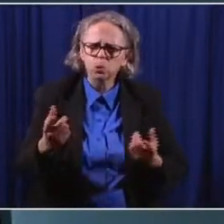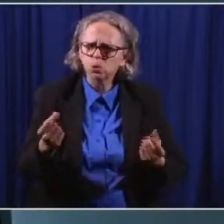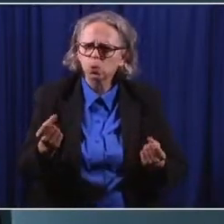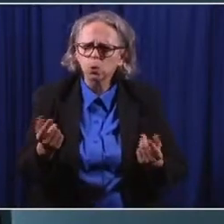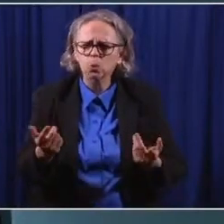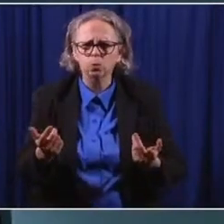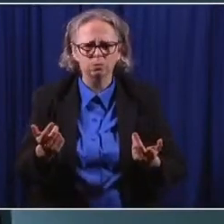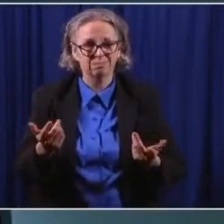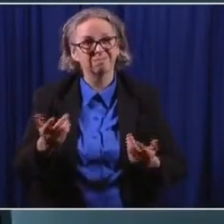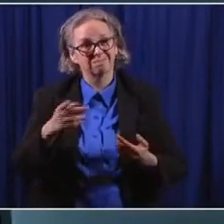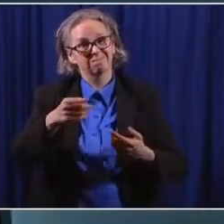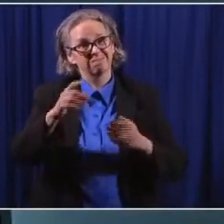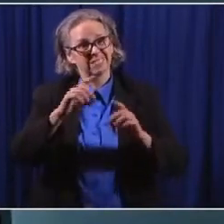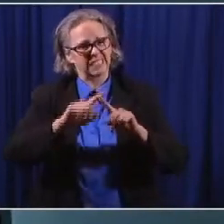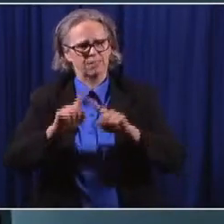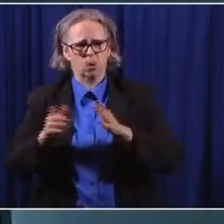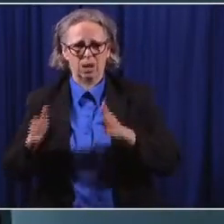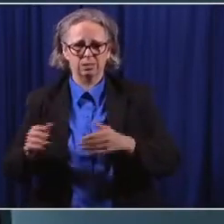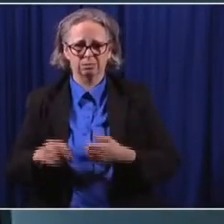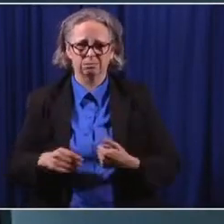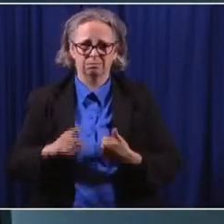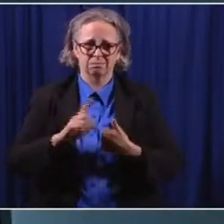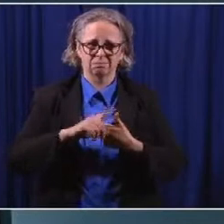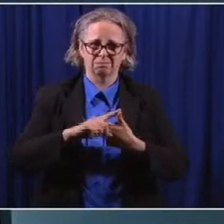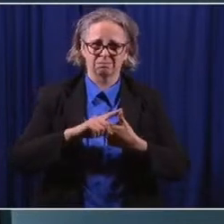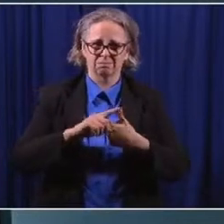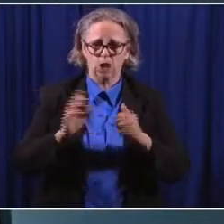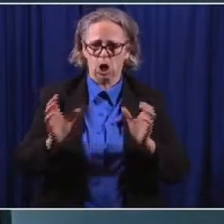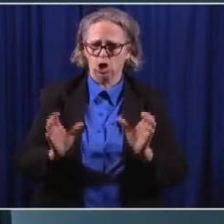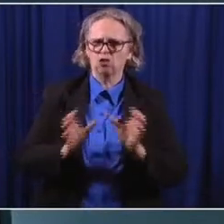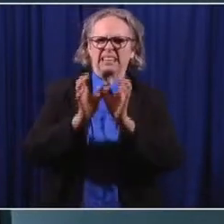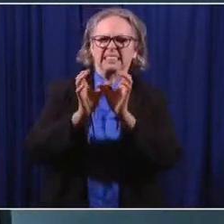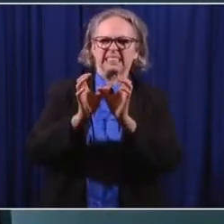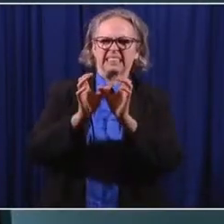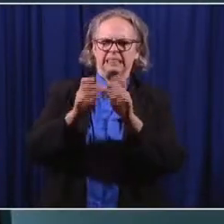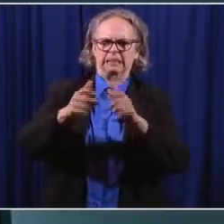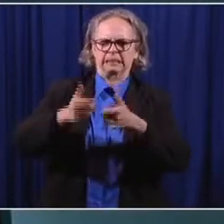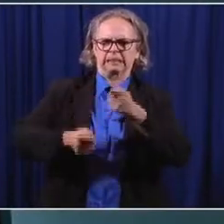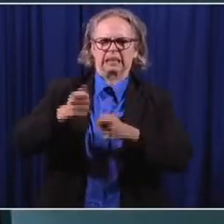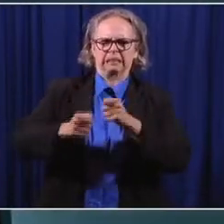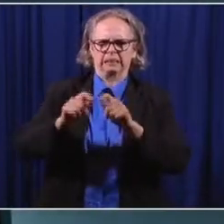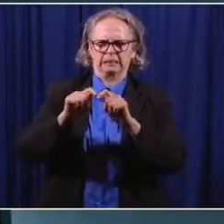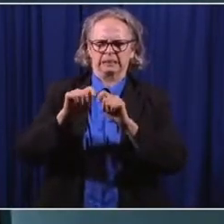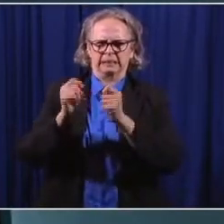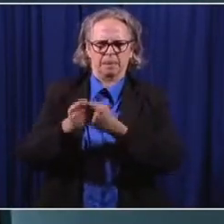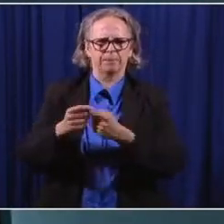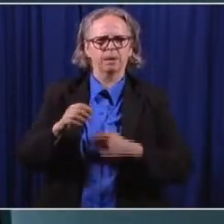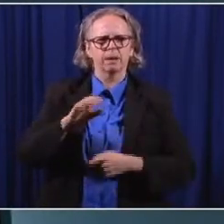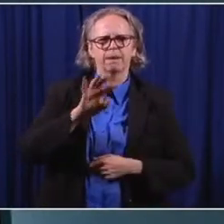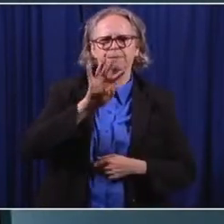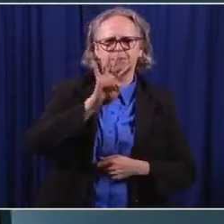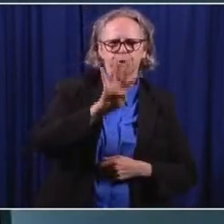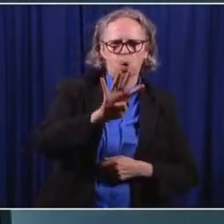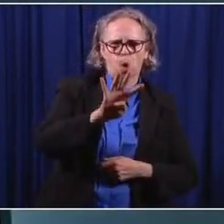crisis text line. So you can see that up here. It's text the number 4 and the word hope to